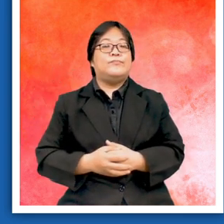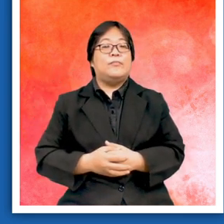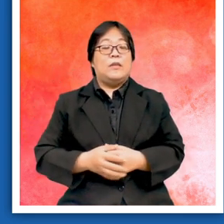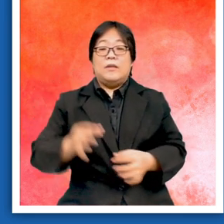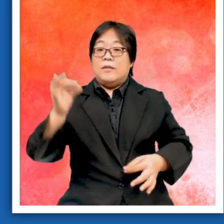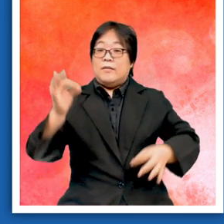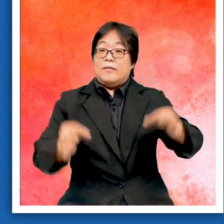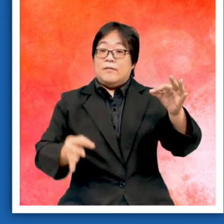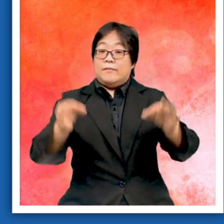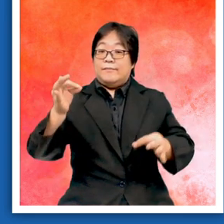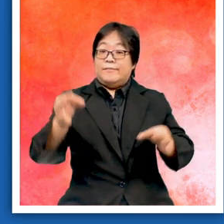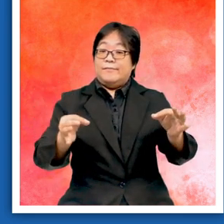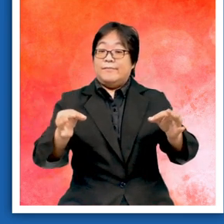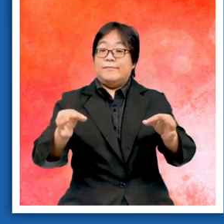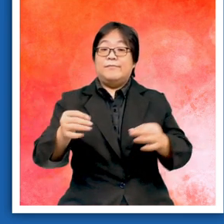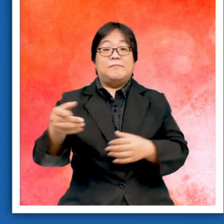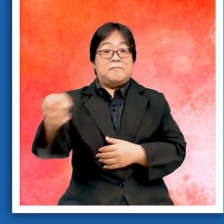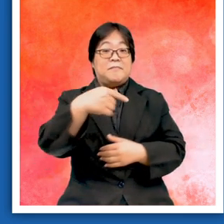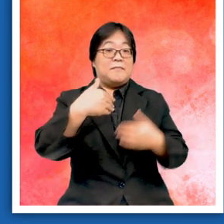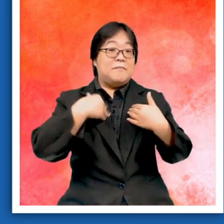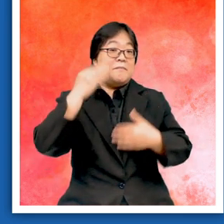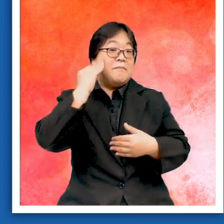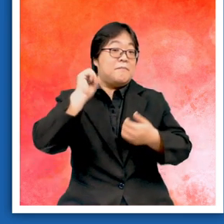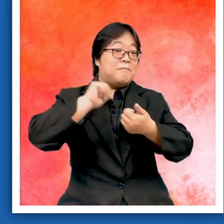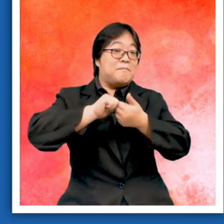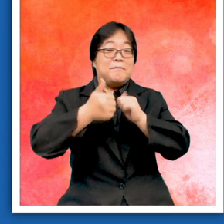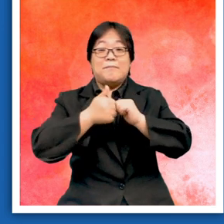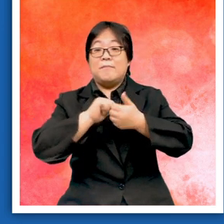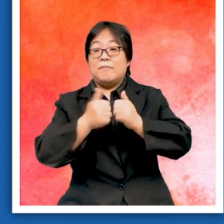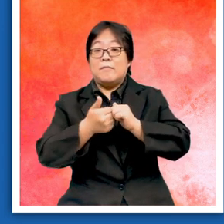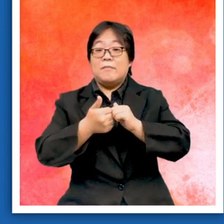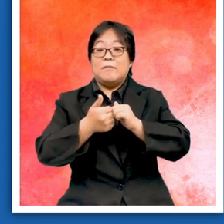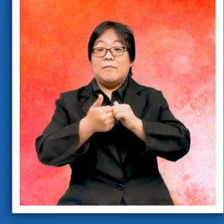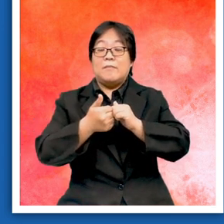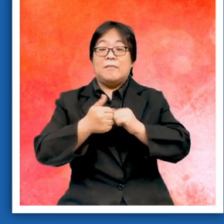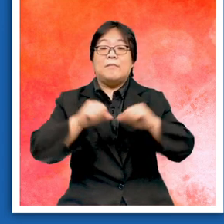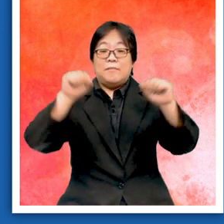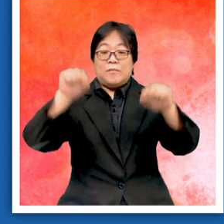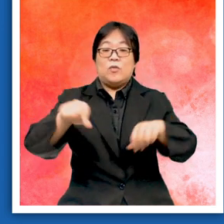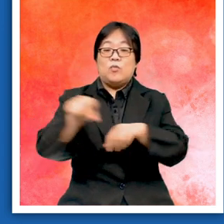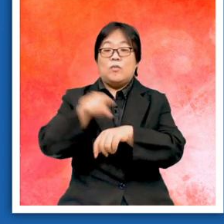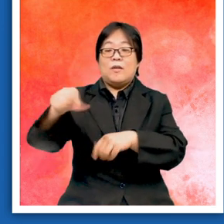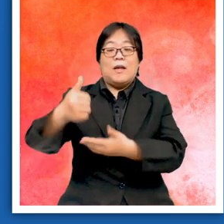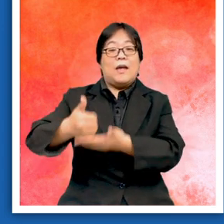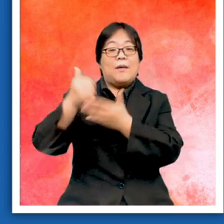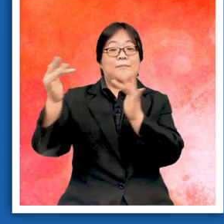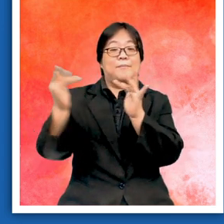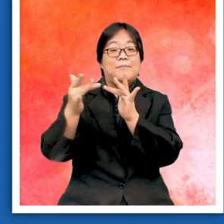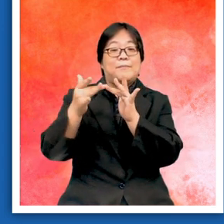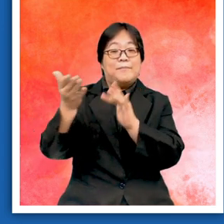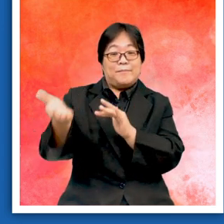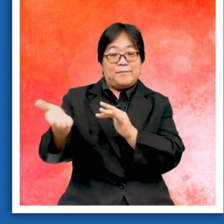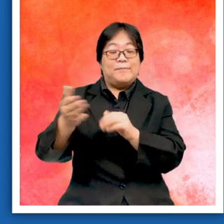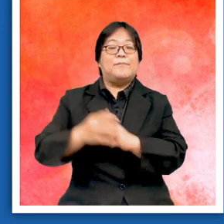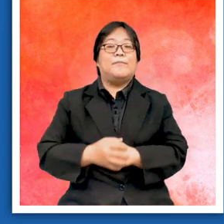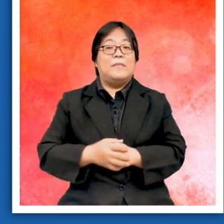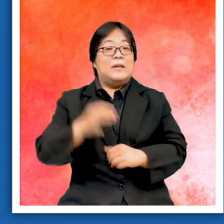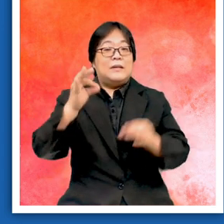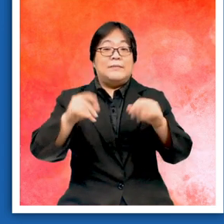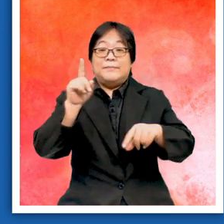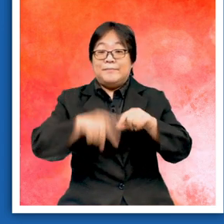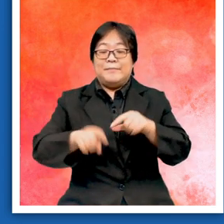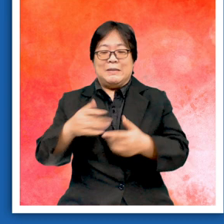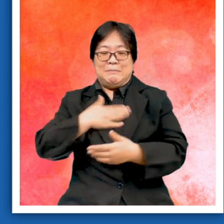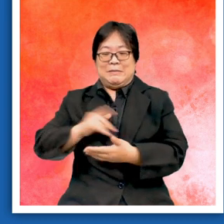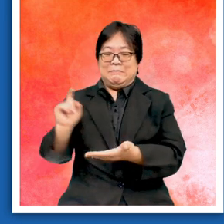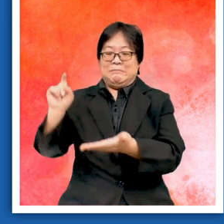If somehow you are experiencing a problem, you can use this help link. It is not working, you click on that,